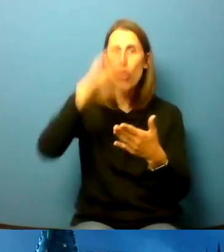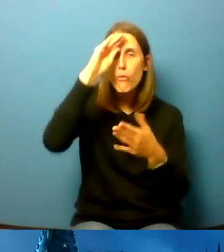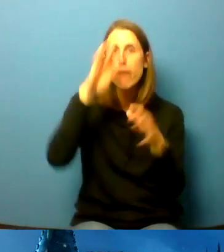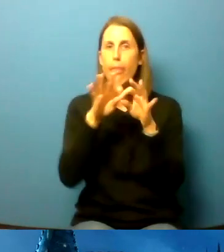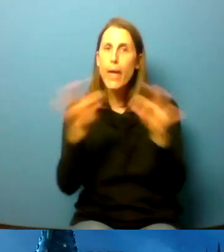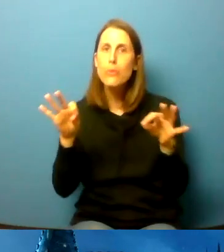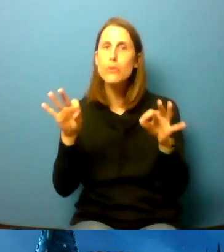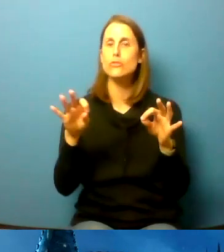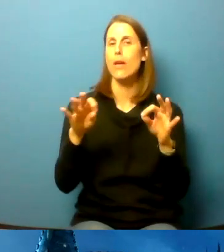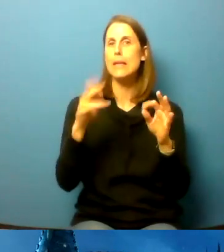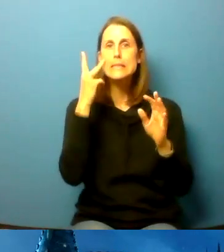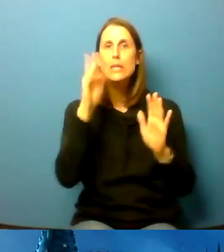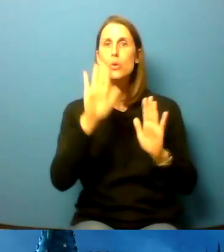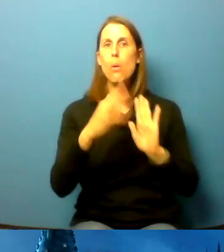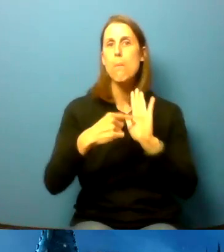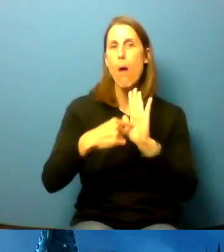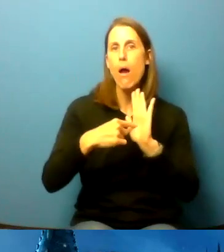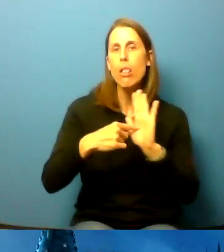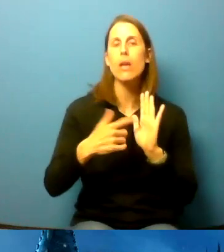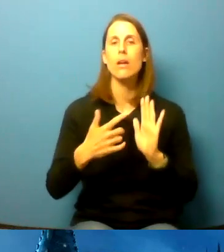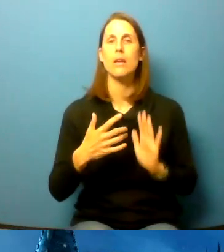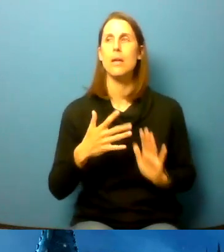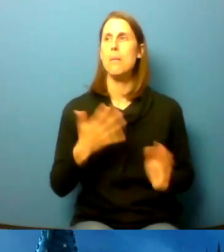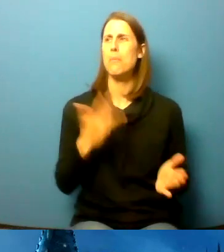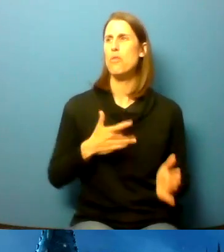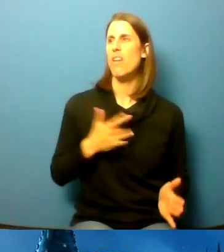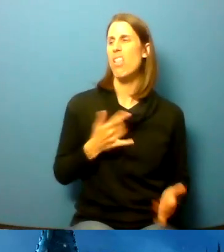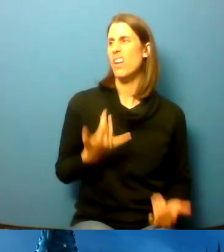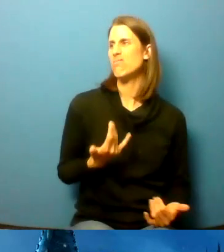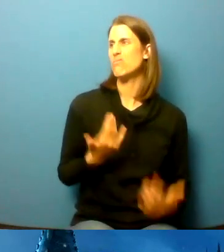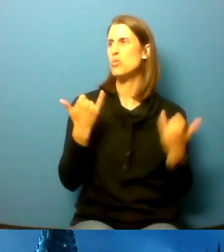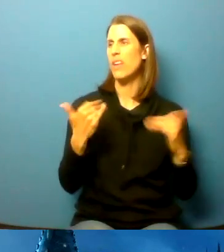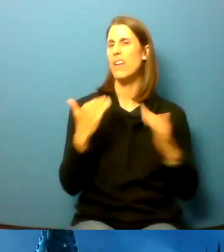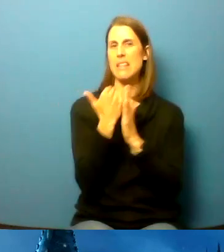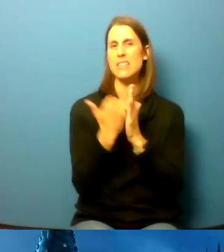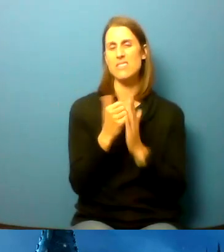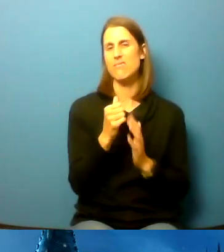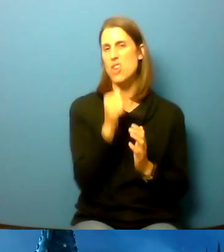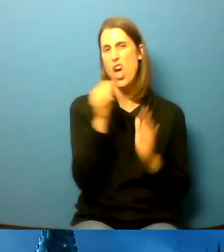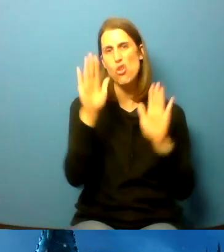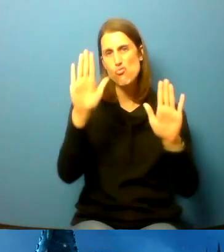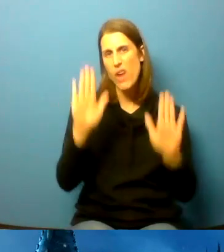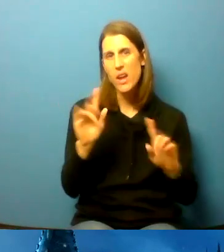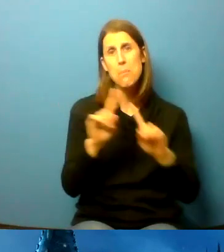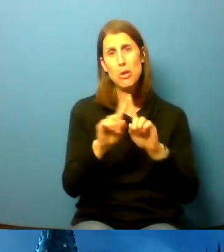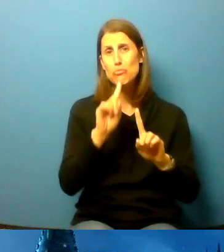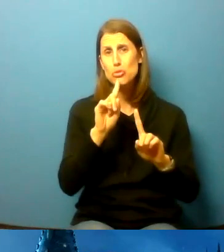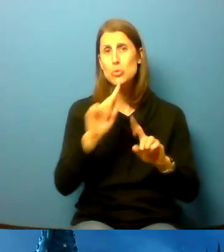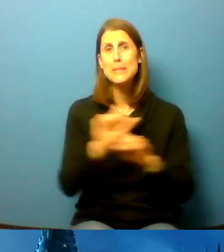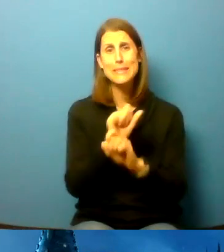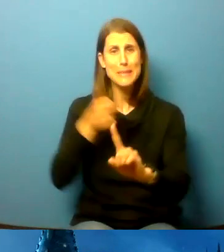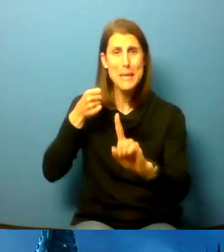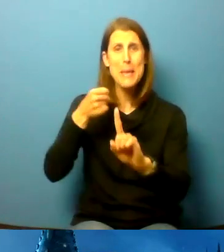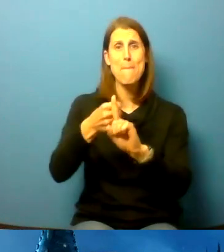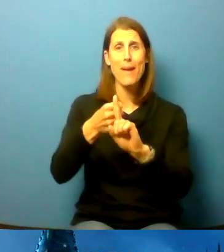So I think even if you don't feel like your lesson's gone well, it definitely means more to the kiddos than I think we even realize,